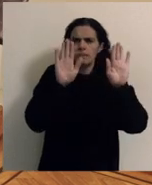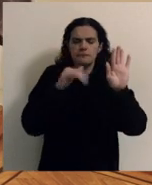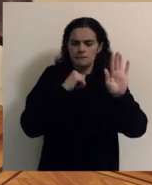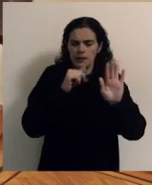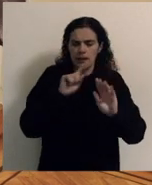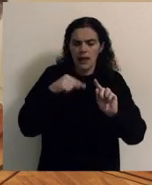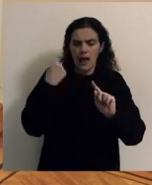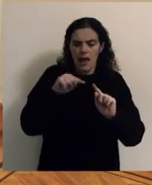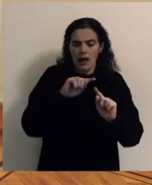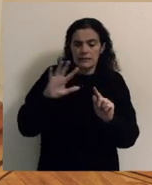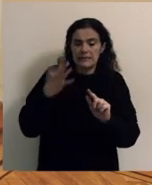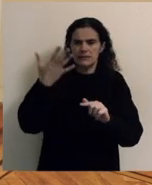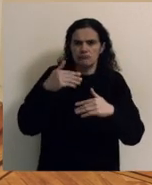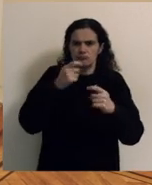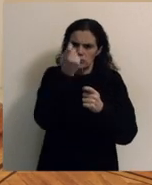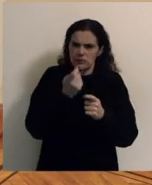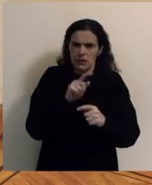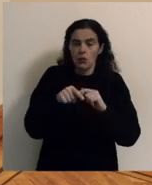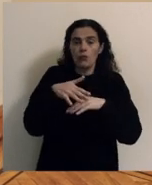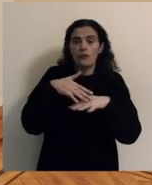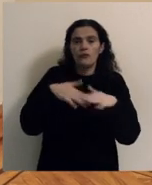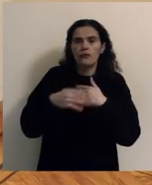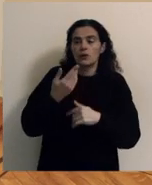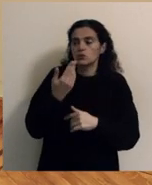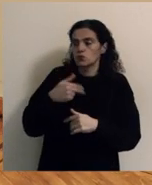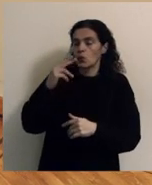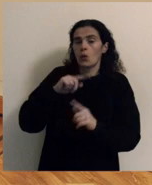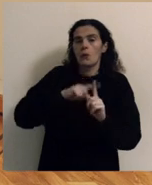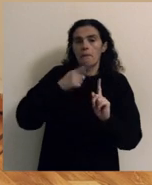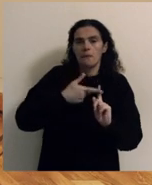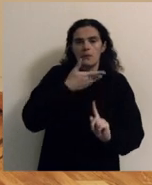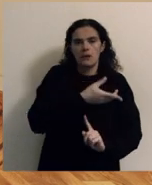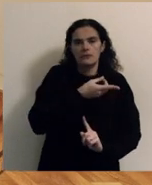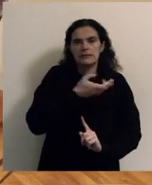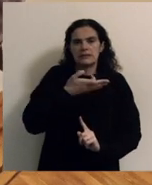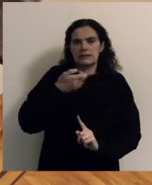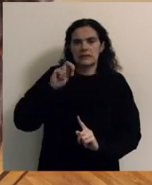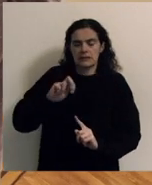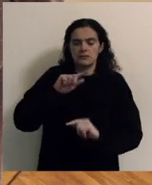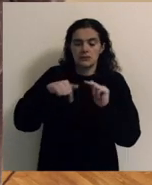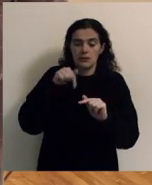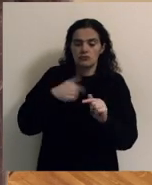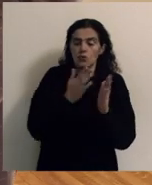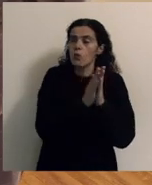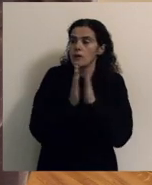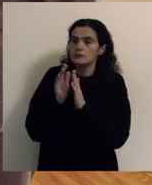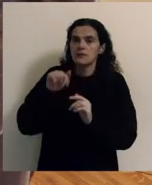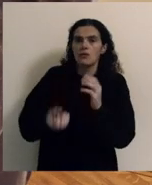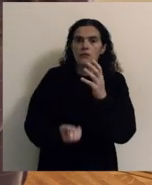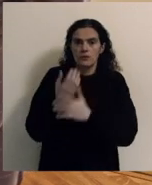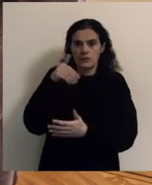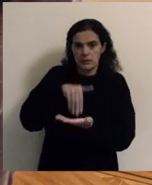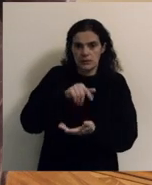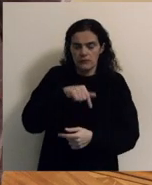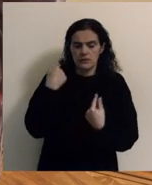5 canvases that Miró made in 1973. Three are in the collection of the Miró